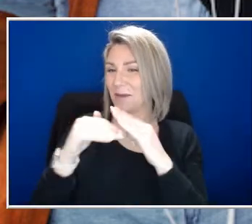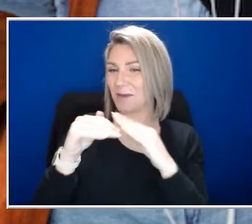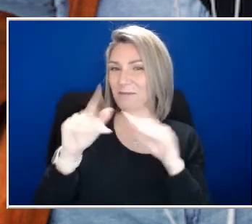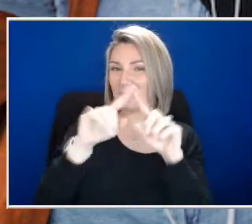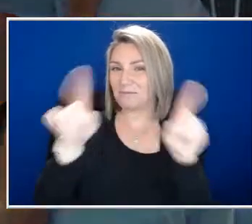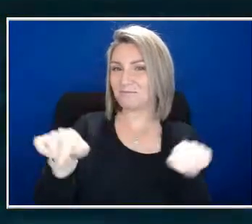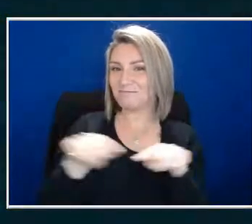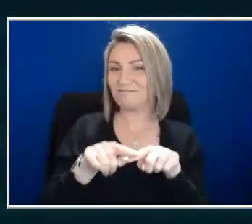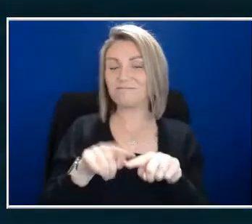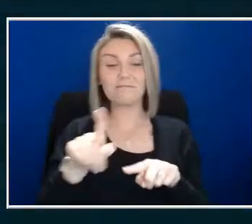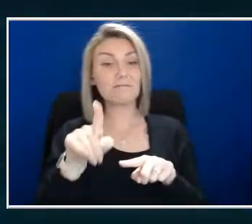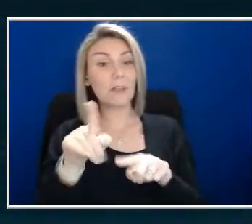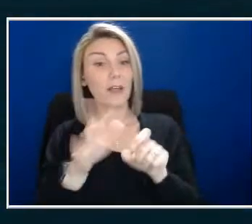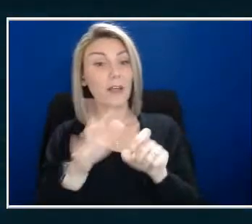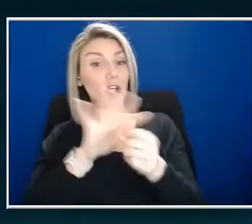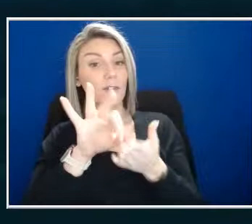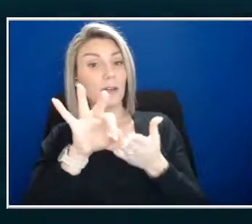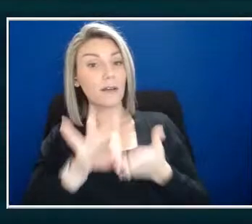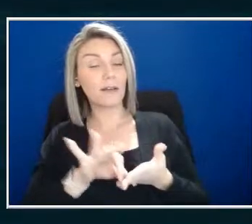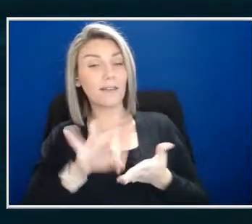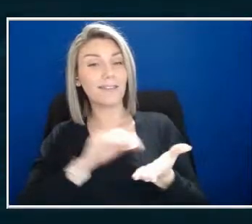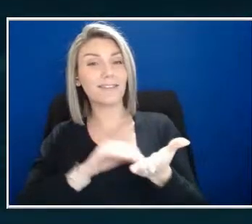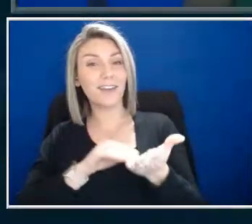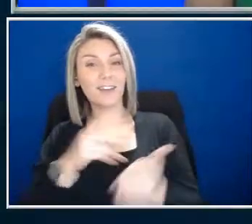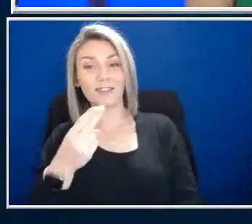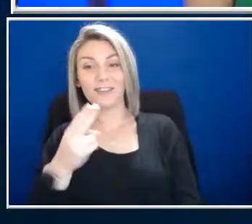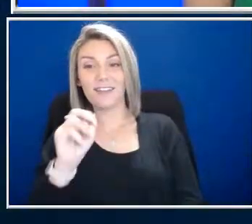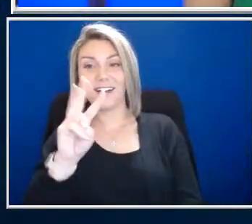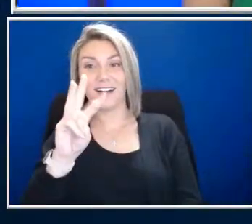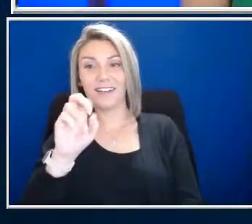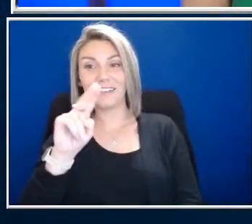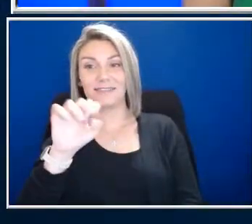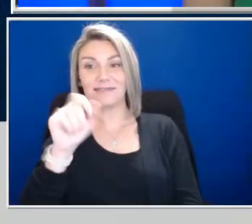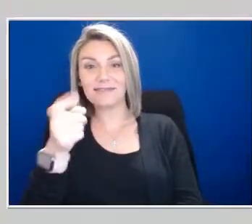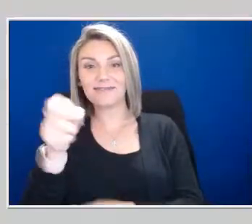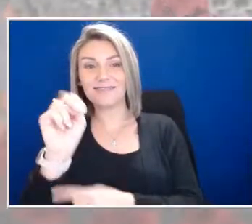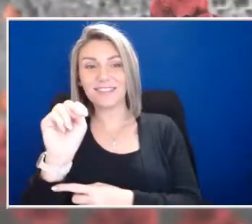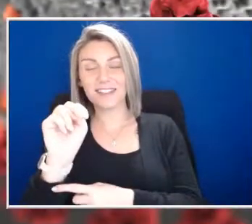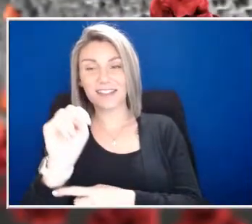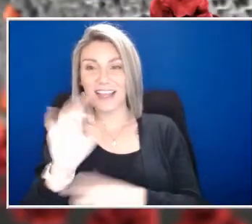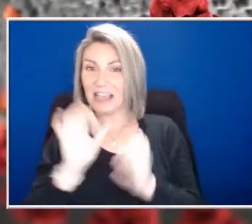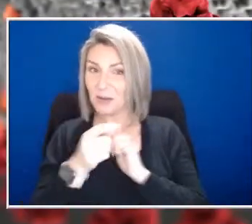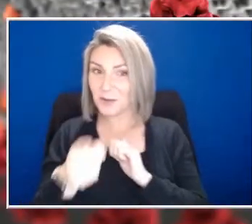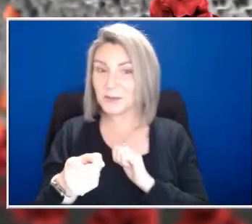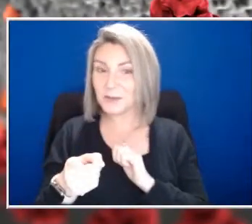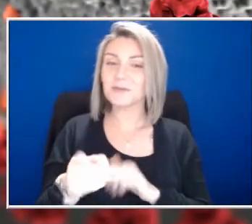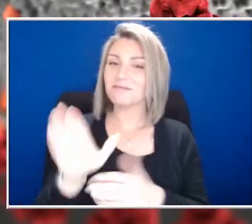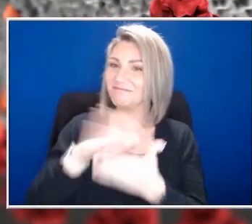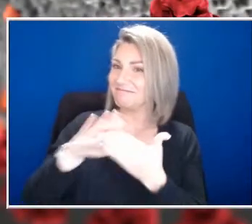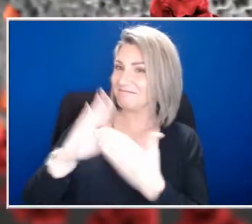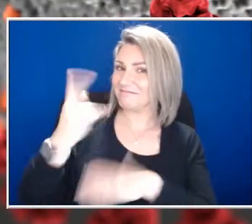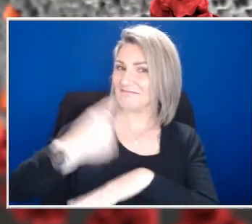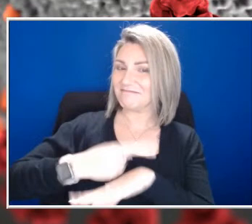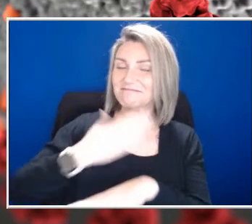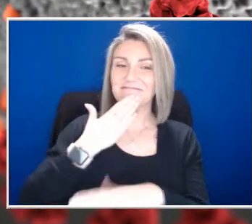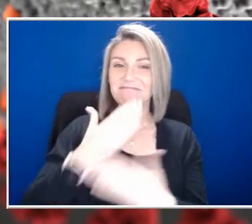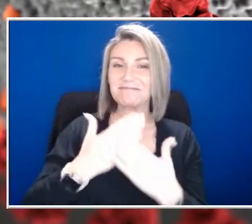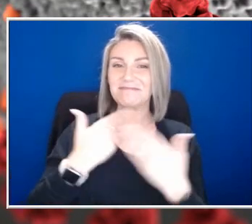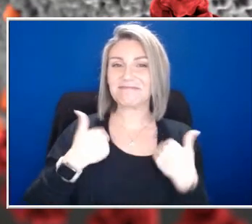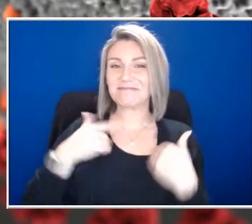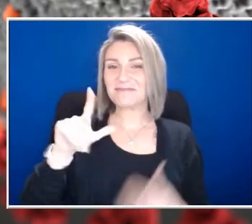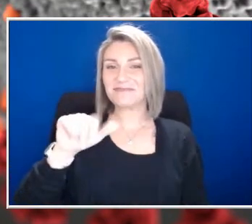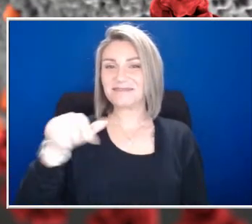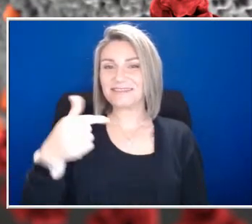check on our COVID count with Dr. Dana Hawkinson. Yeah. Good morning. How are you? I'm good. Good. It's a nice day. It's good to have Doug here. Isn't it? Dr. Burton, yeah. It